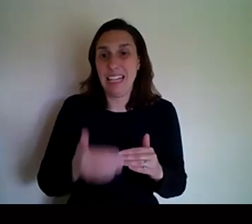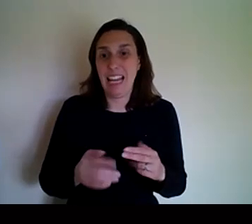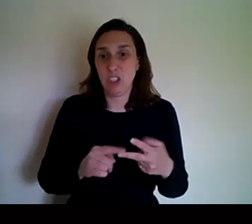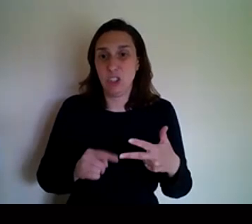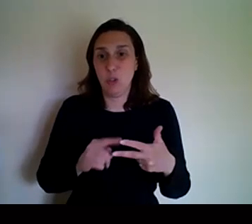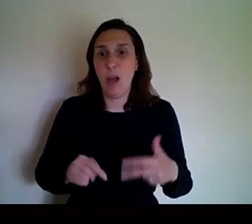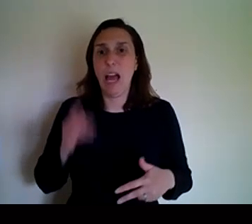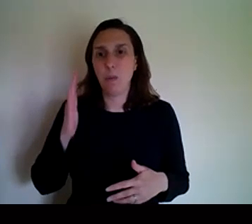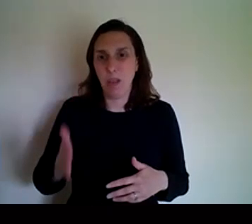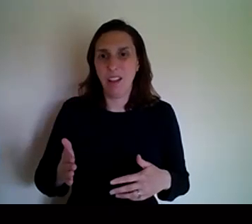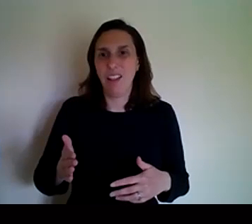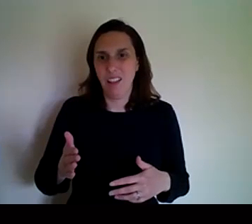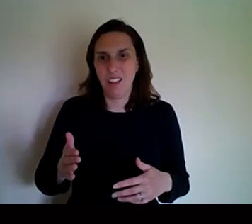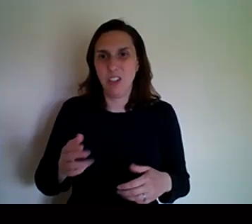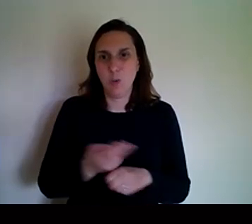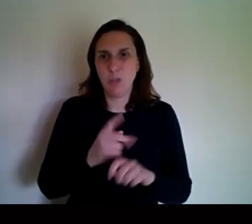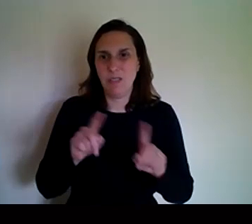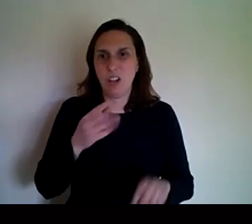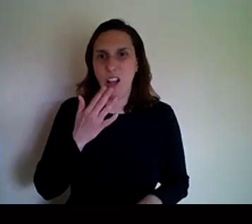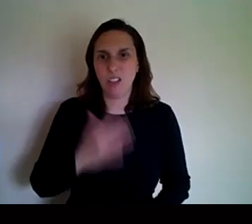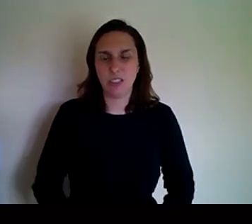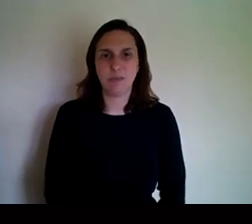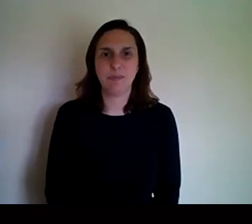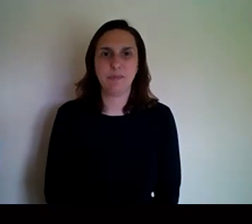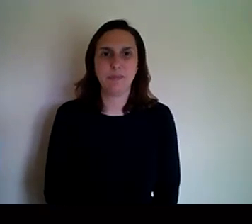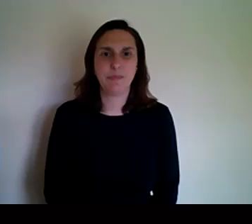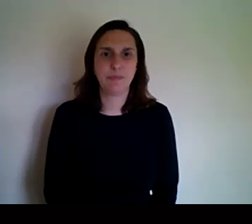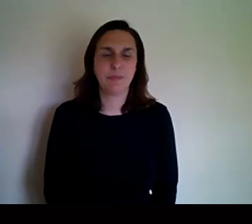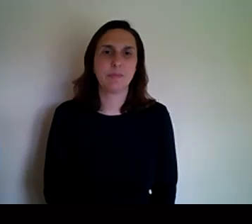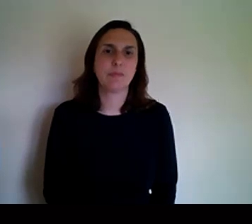together. Let's subtract this from both sides. So I'm going to get negative